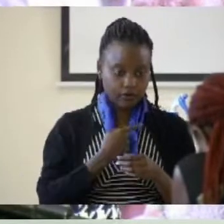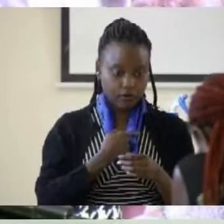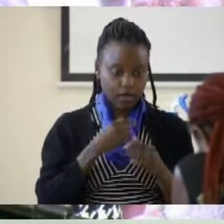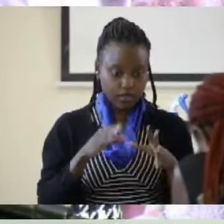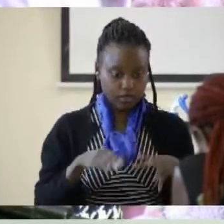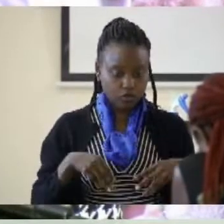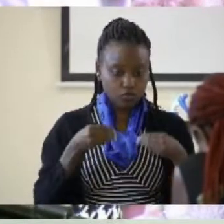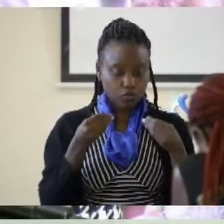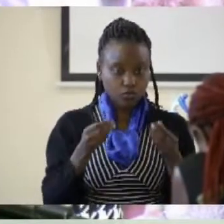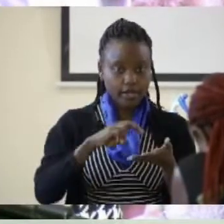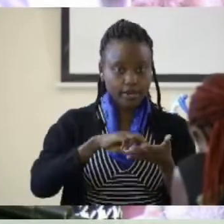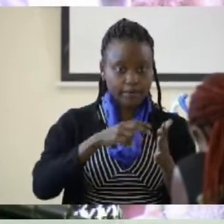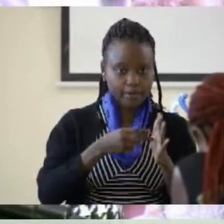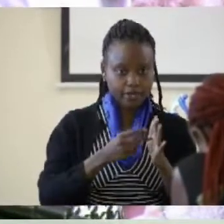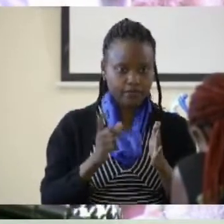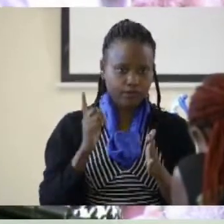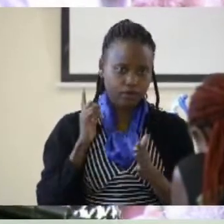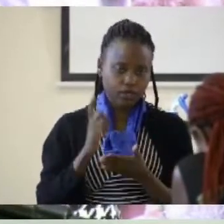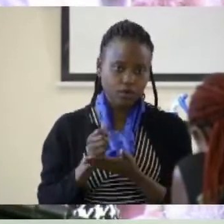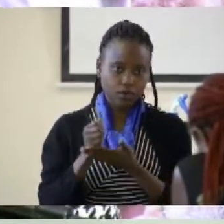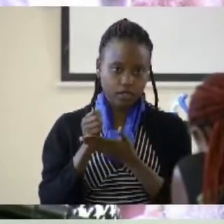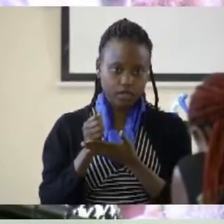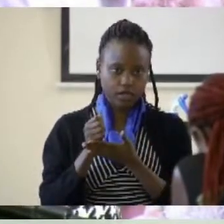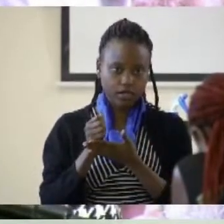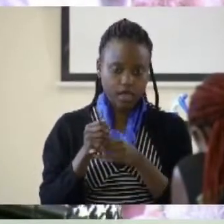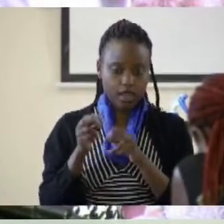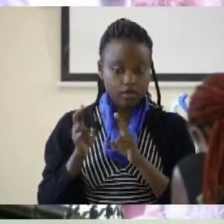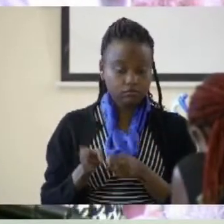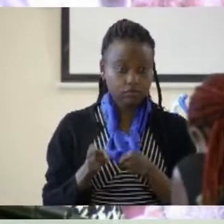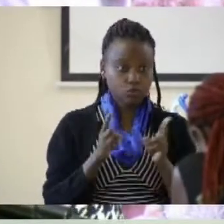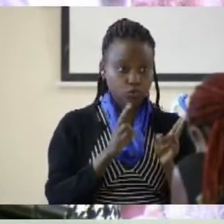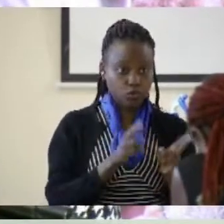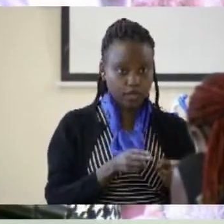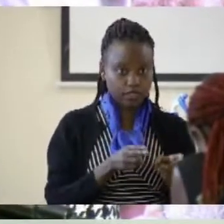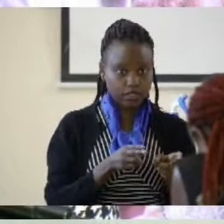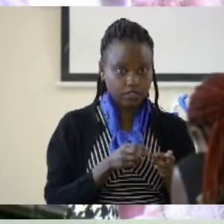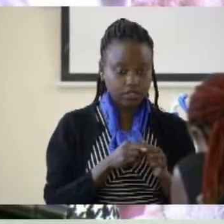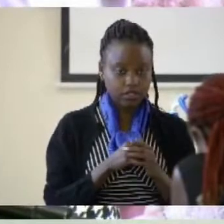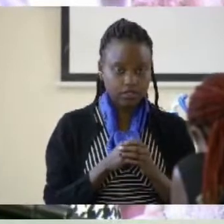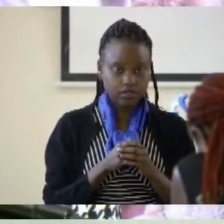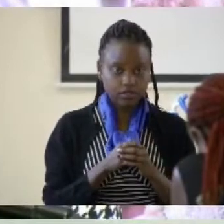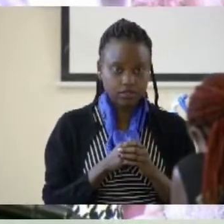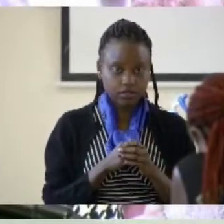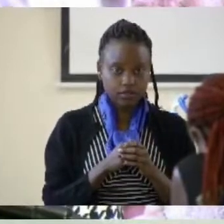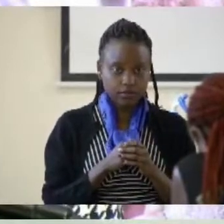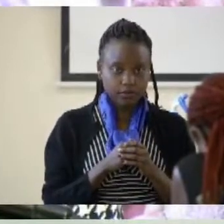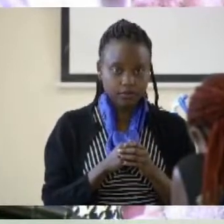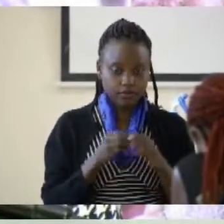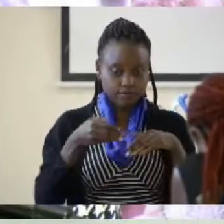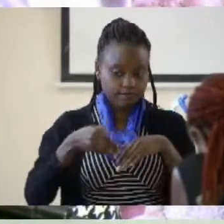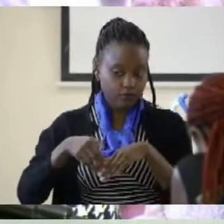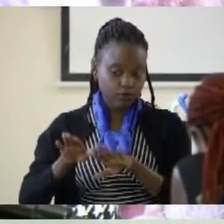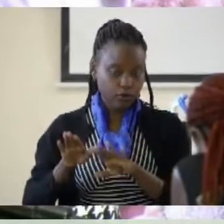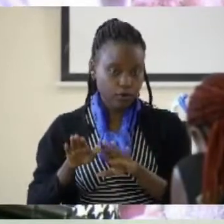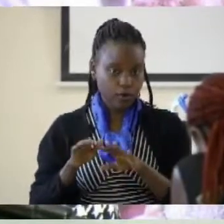provide meaningful legal aid. And usually, there is quite a lot of follow-up.